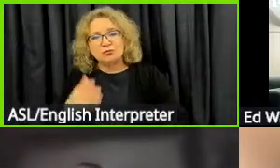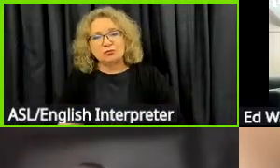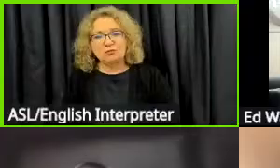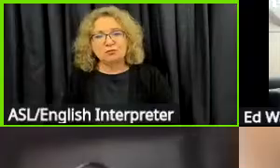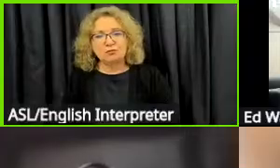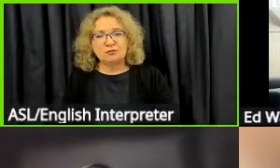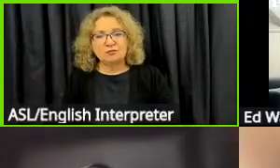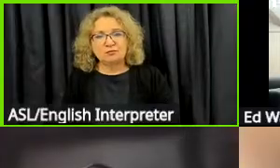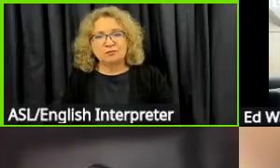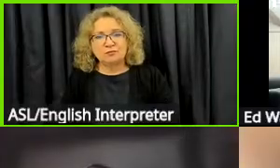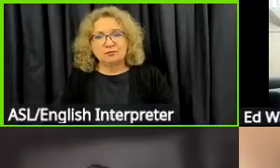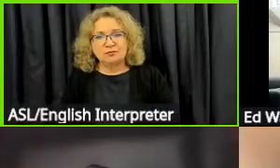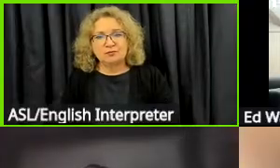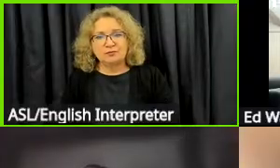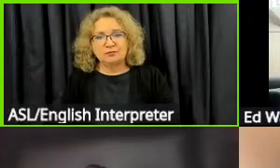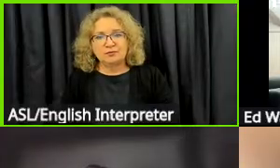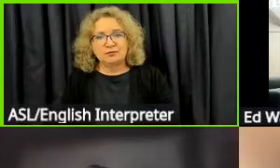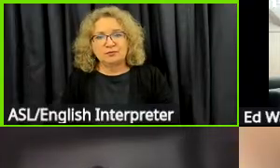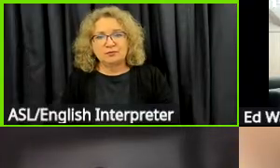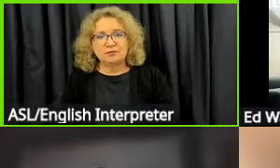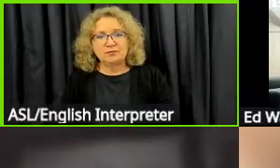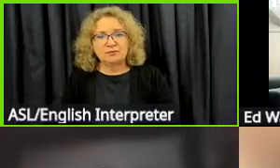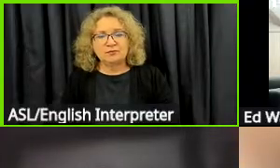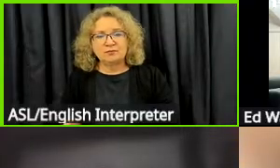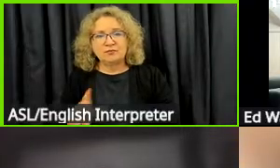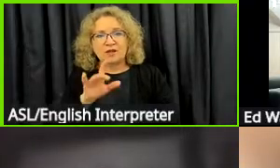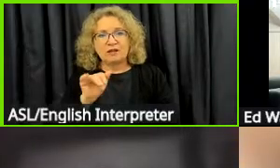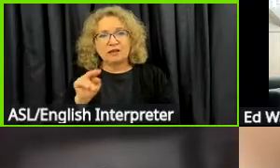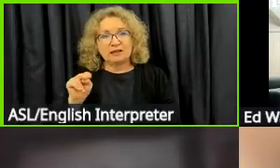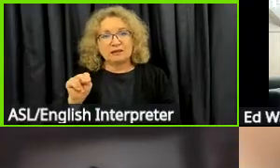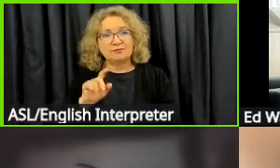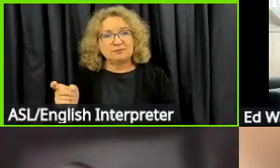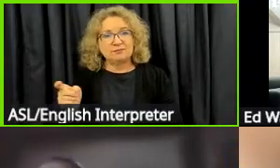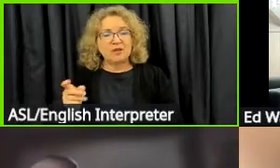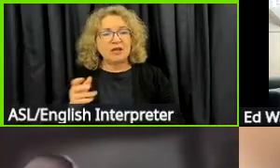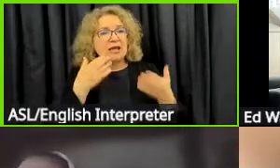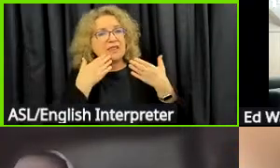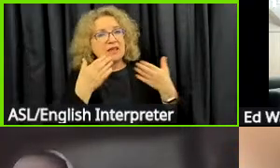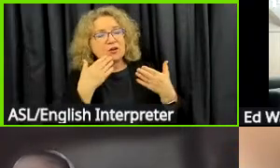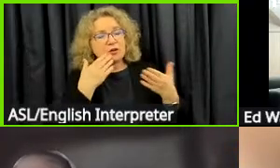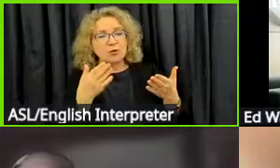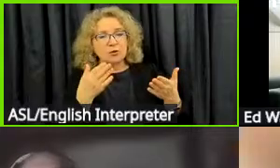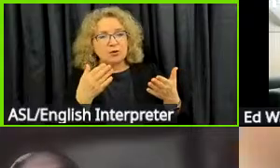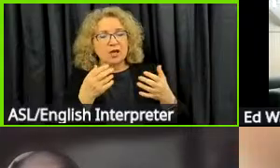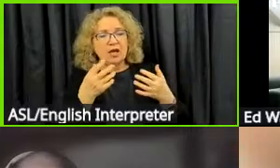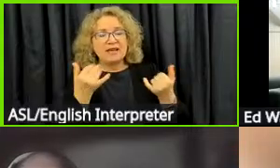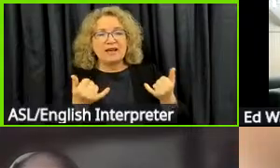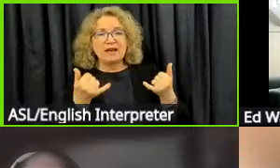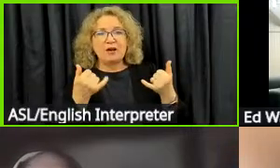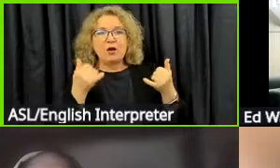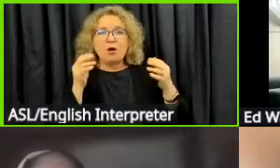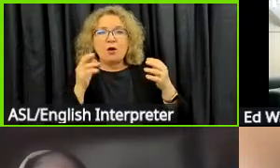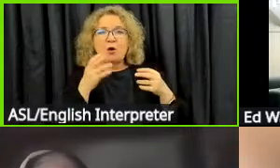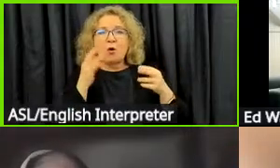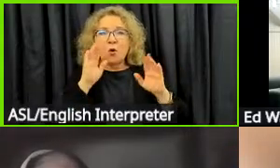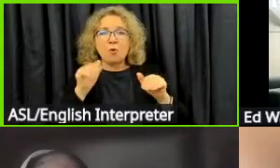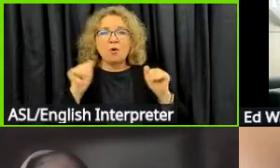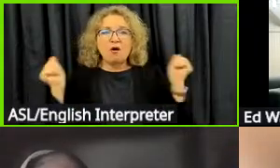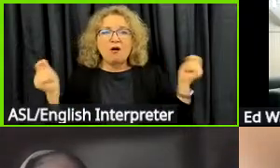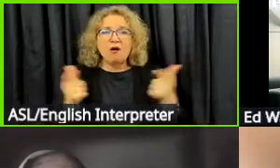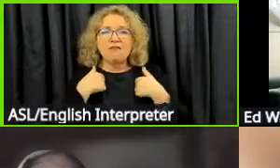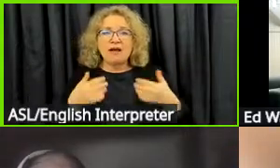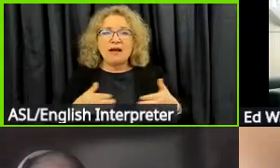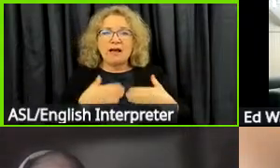I'll give it back to you, Lynn. Thank you. And with that, I wish everyone a happy holiday, and however you celebrate